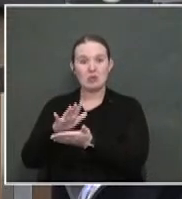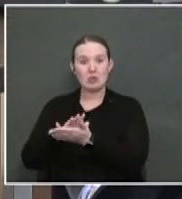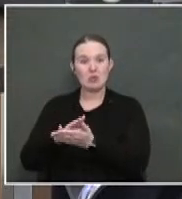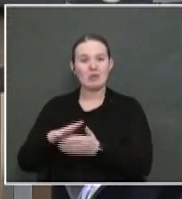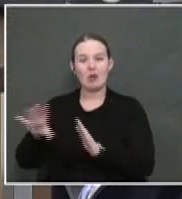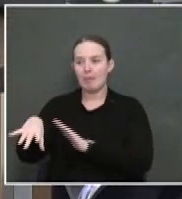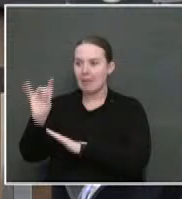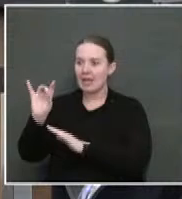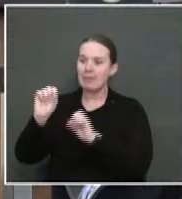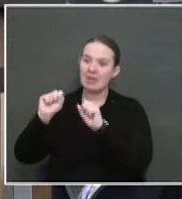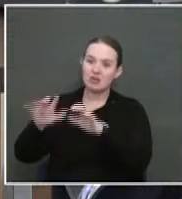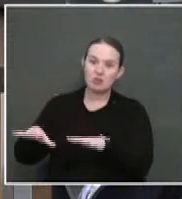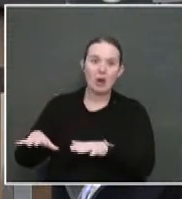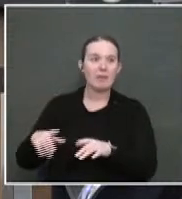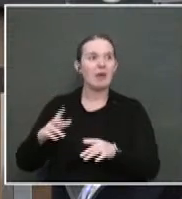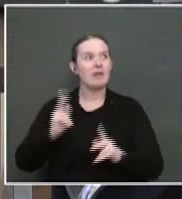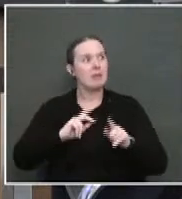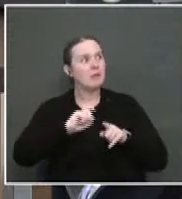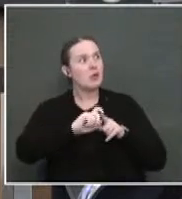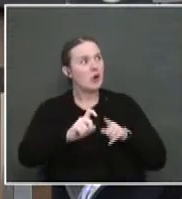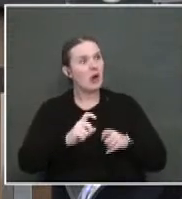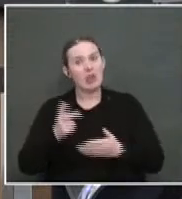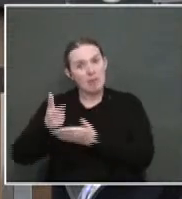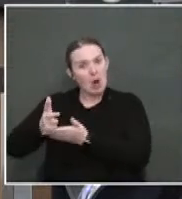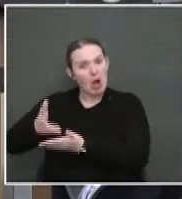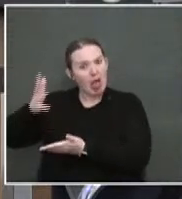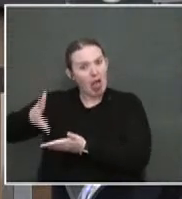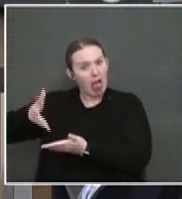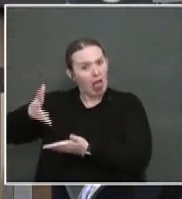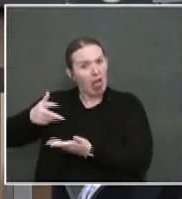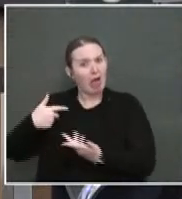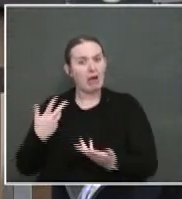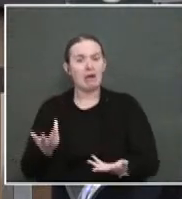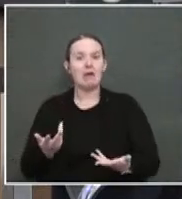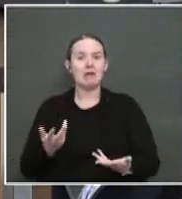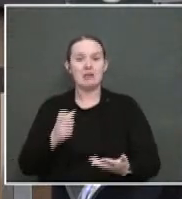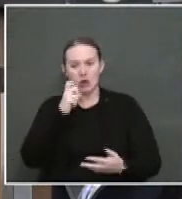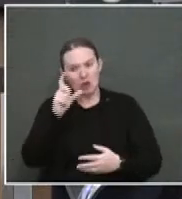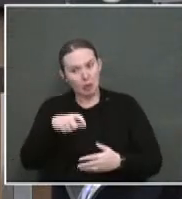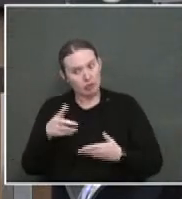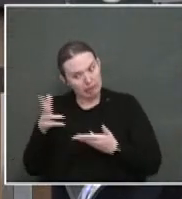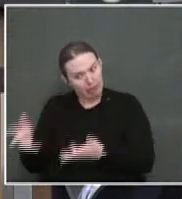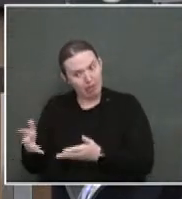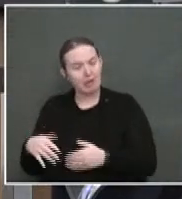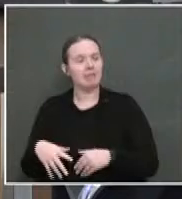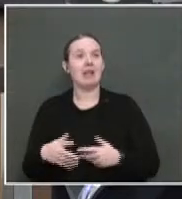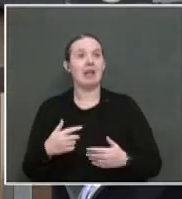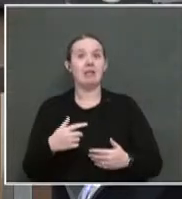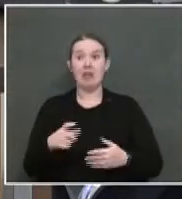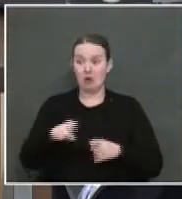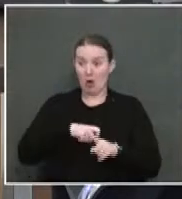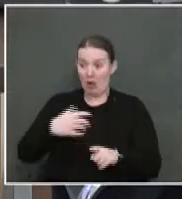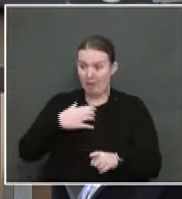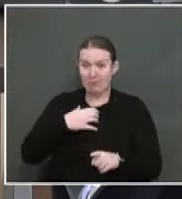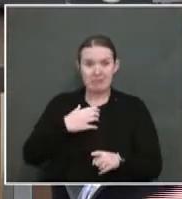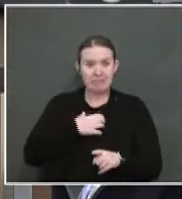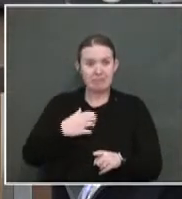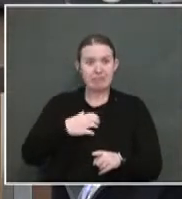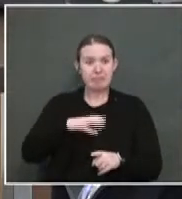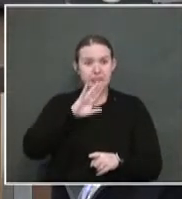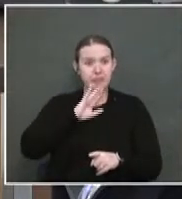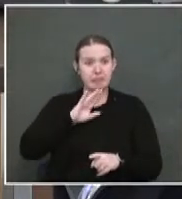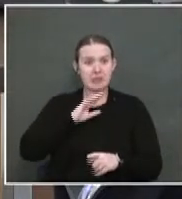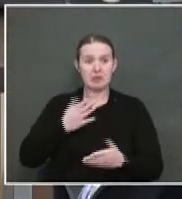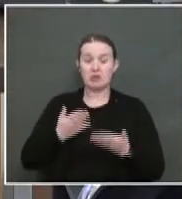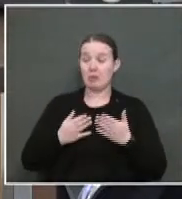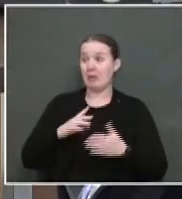and drop off, and parents are getting really frustrated where that people are parking where they're not supposed to. And this may be a